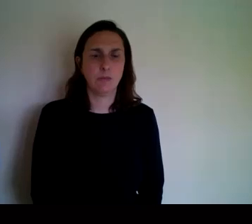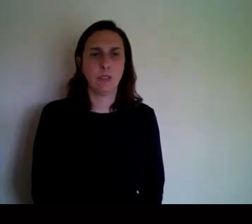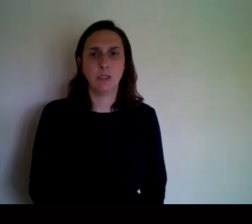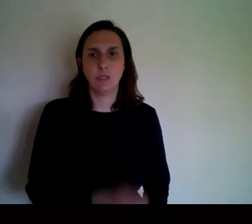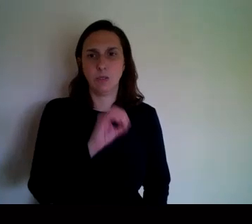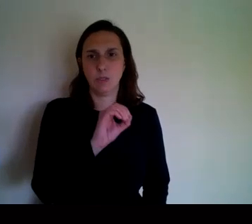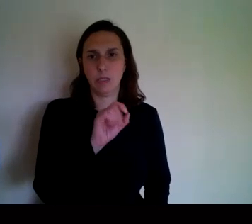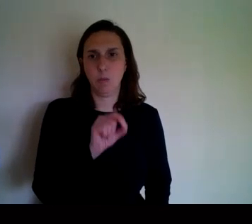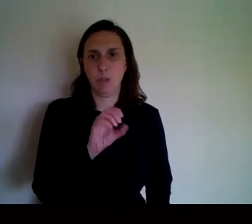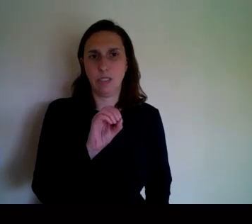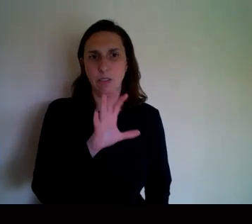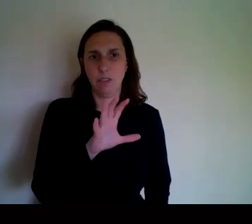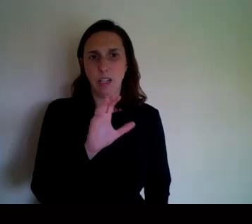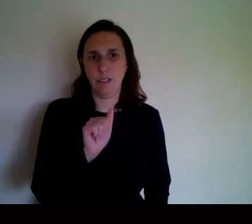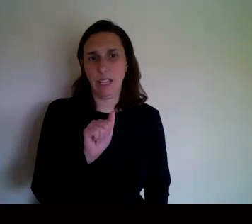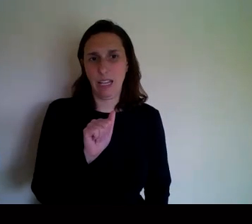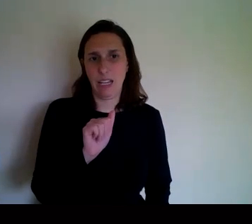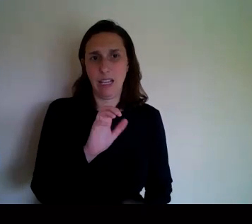0.5a minus